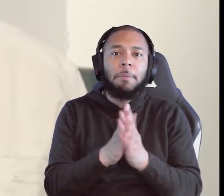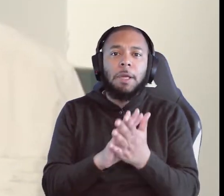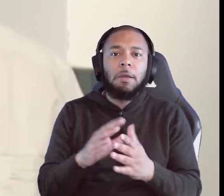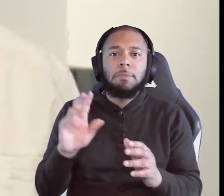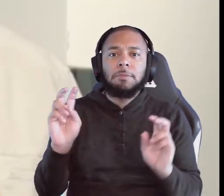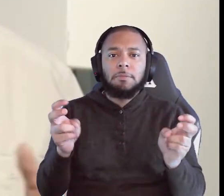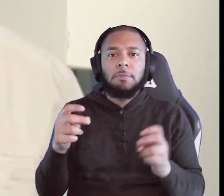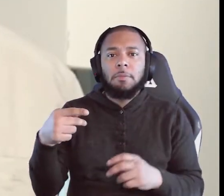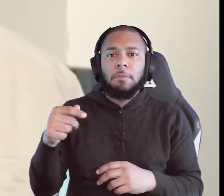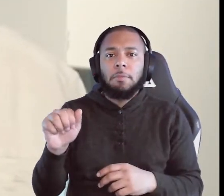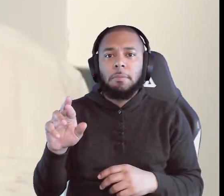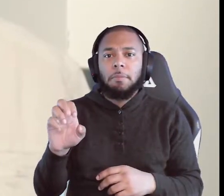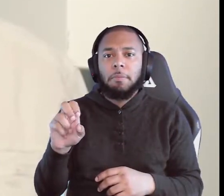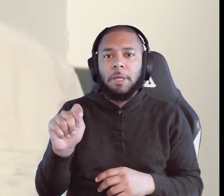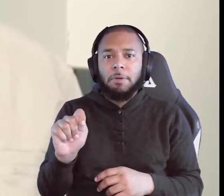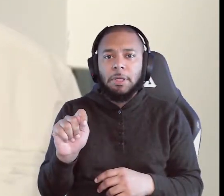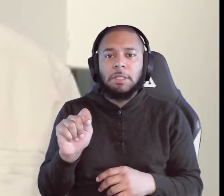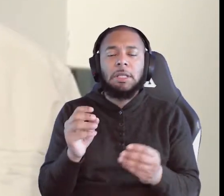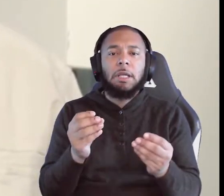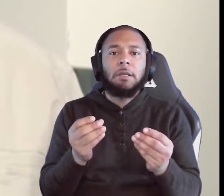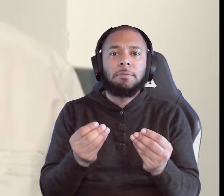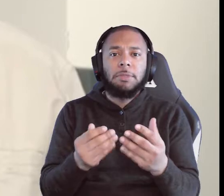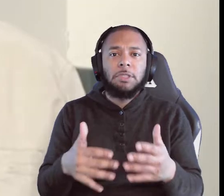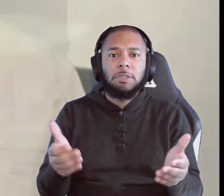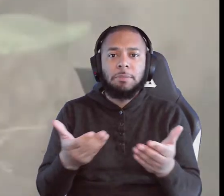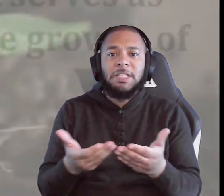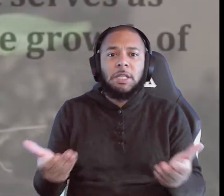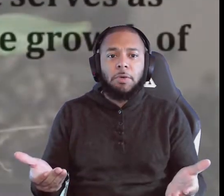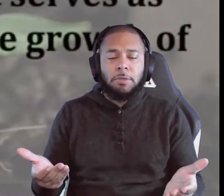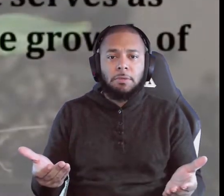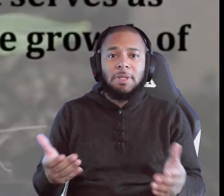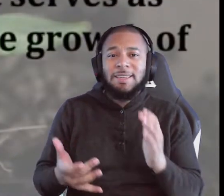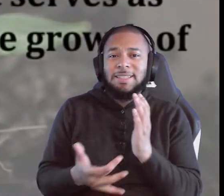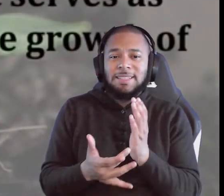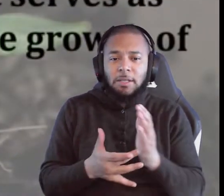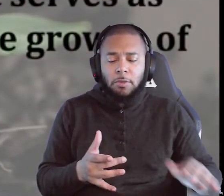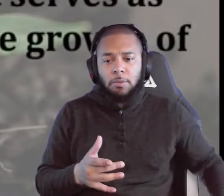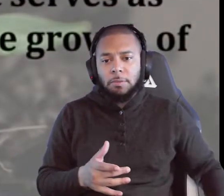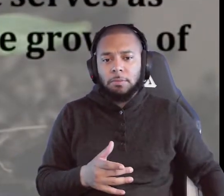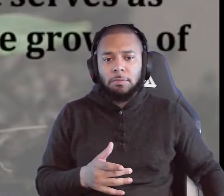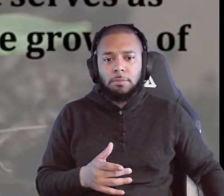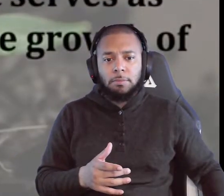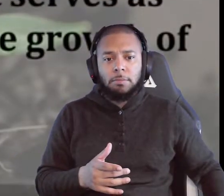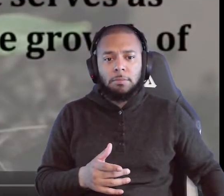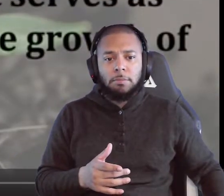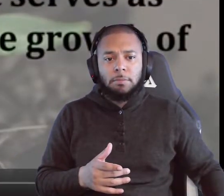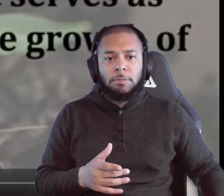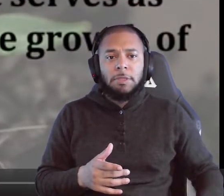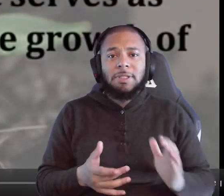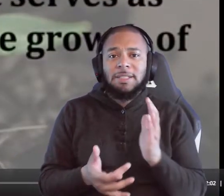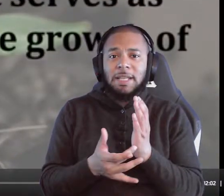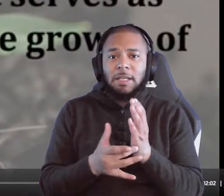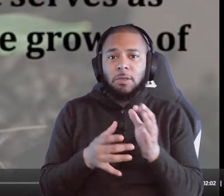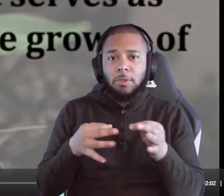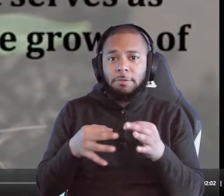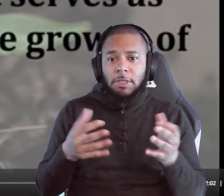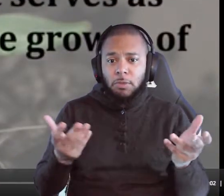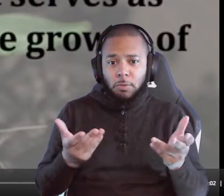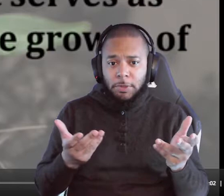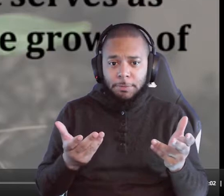material for soil. The technical definition of soil is the unconsolidated mineral or organic material